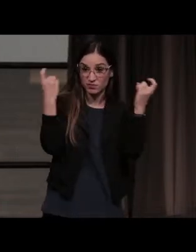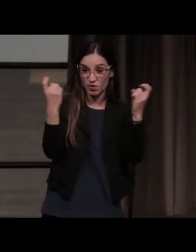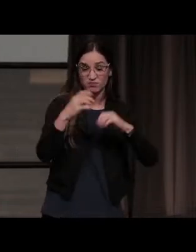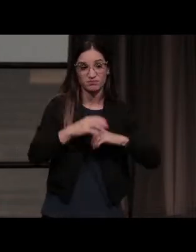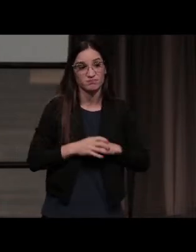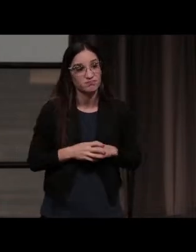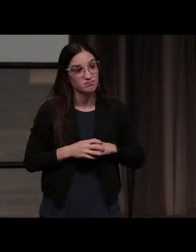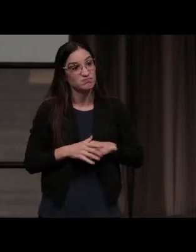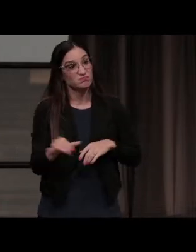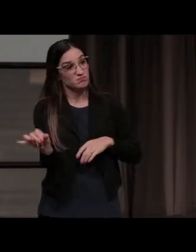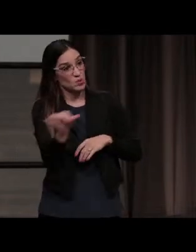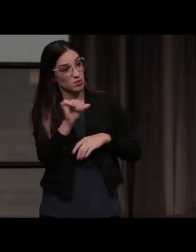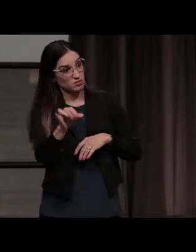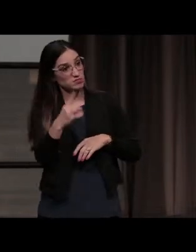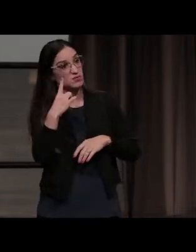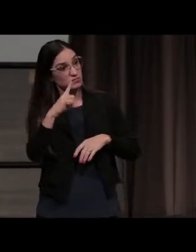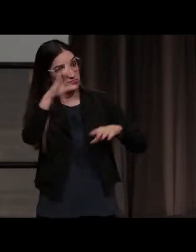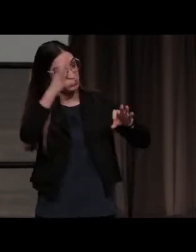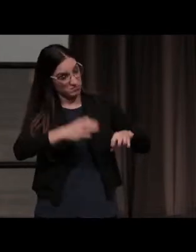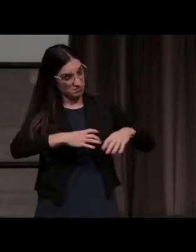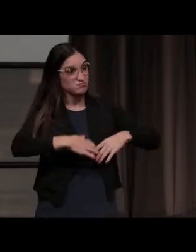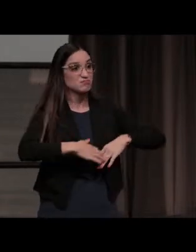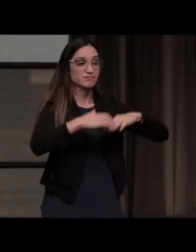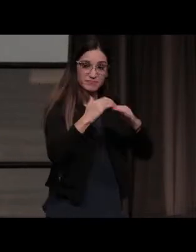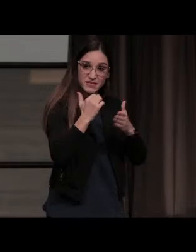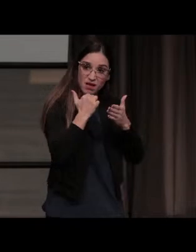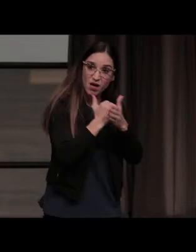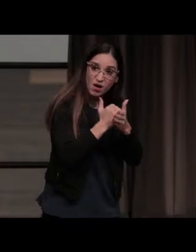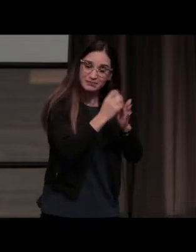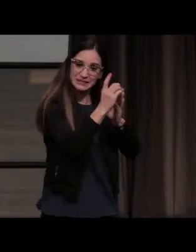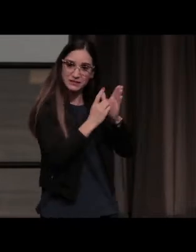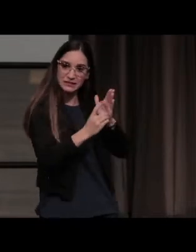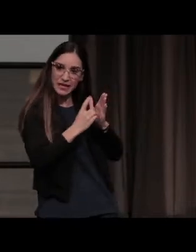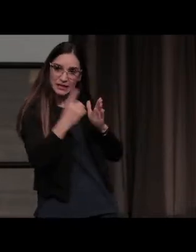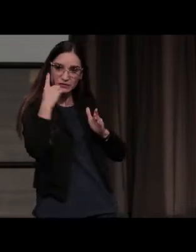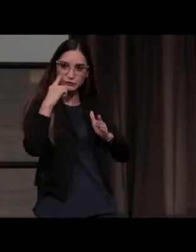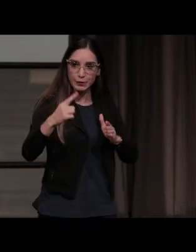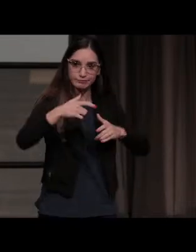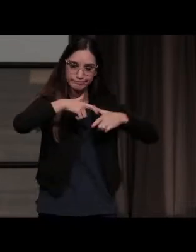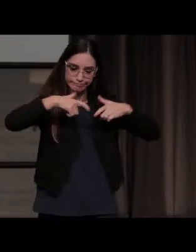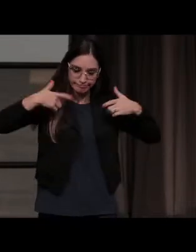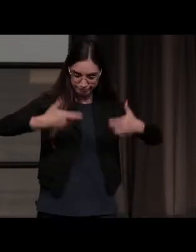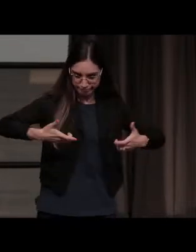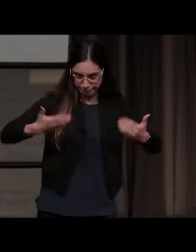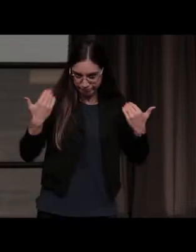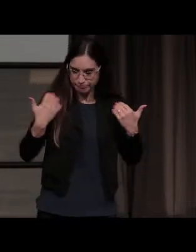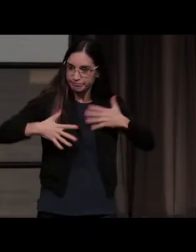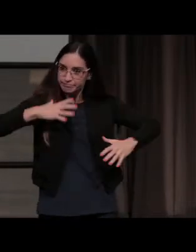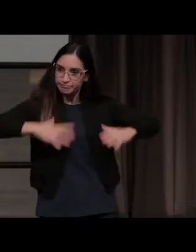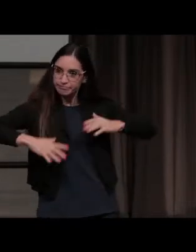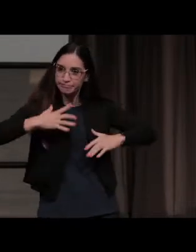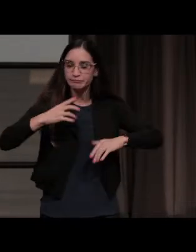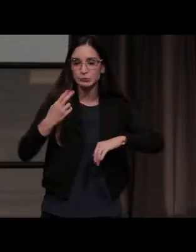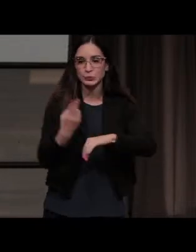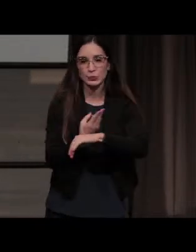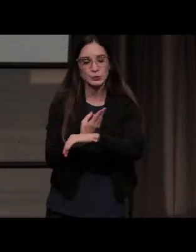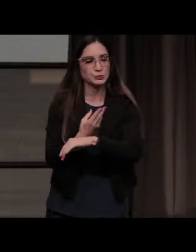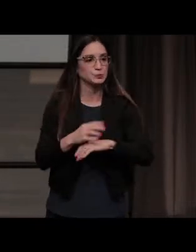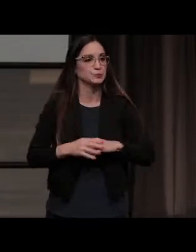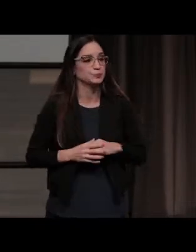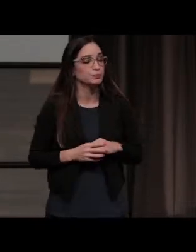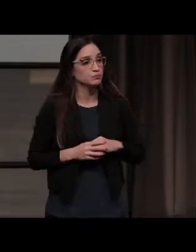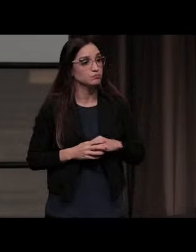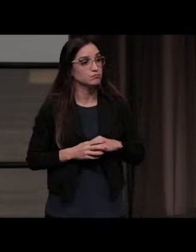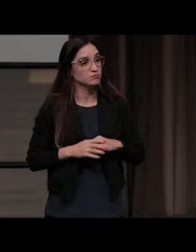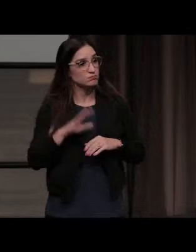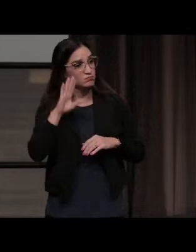the patchwork production for artist Felipe Mujica's exhibition right here at the PAMM. Durante Blais-Billie is a Two-Spirit member